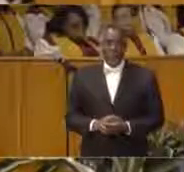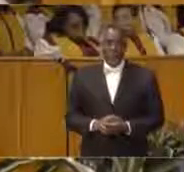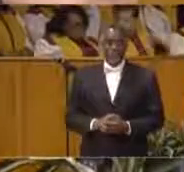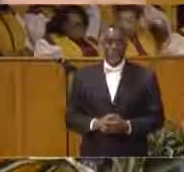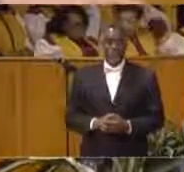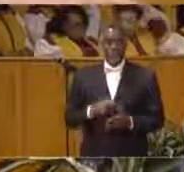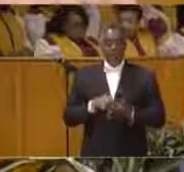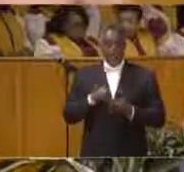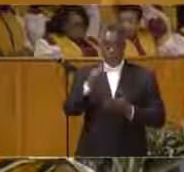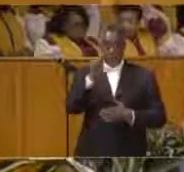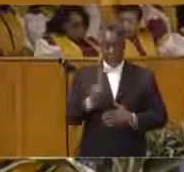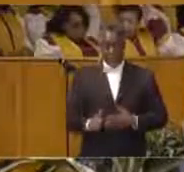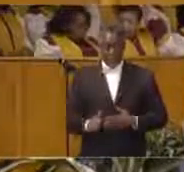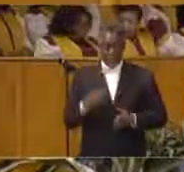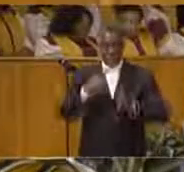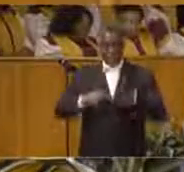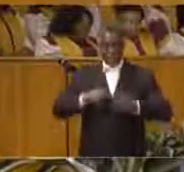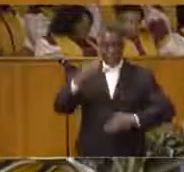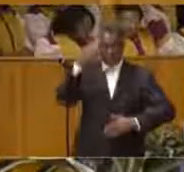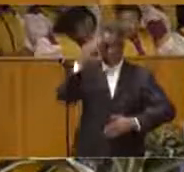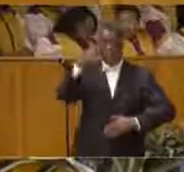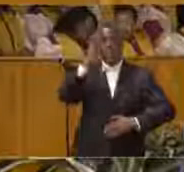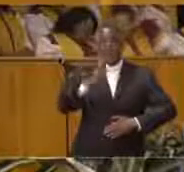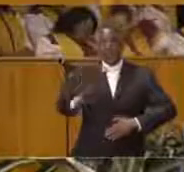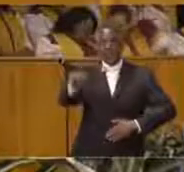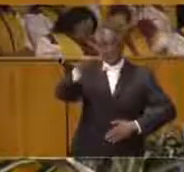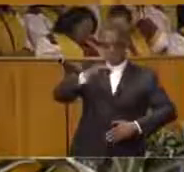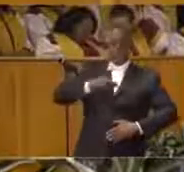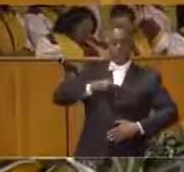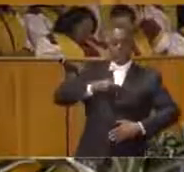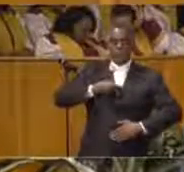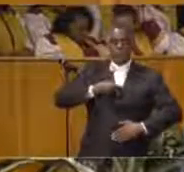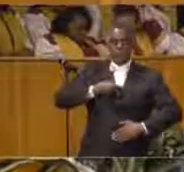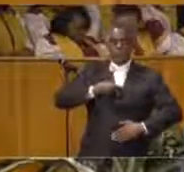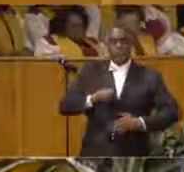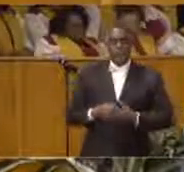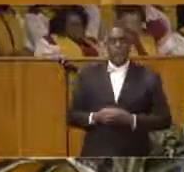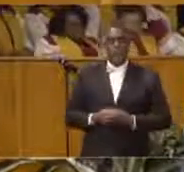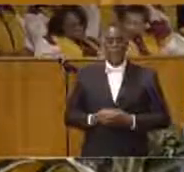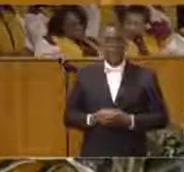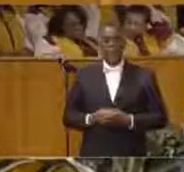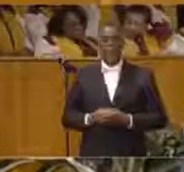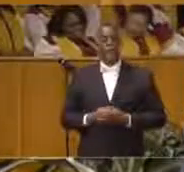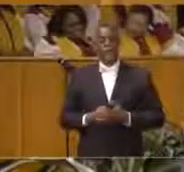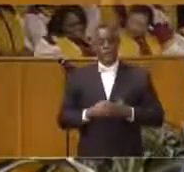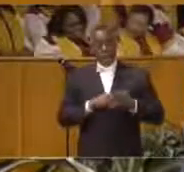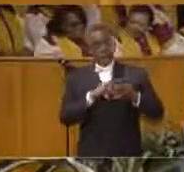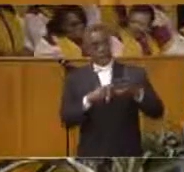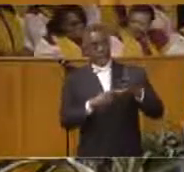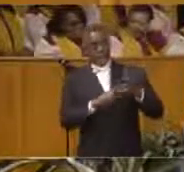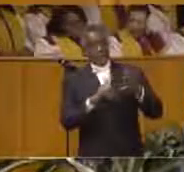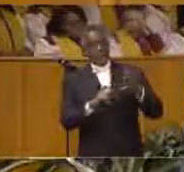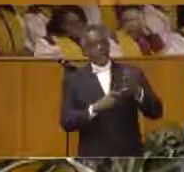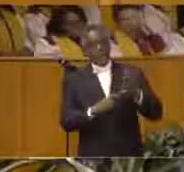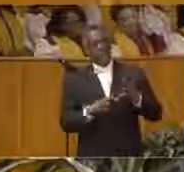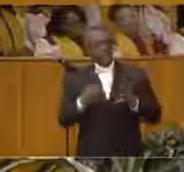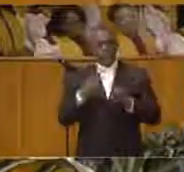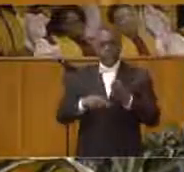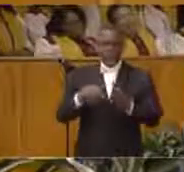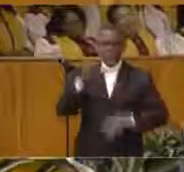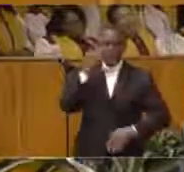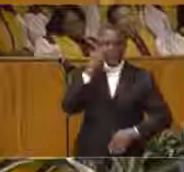So I tithe from what I know God has given. Well, next question, but what